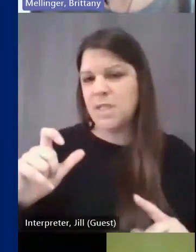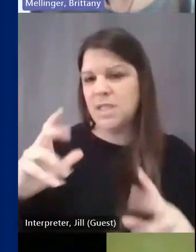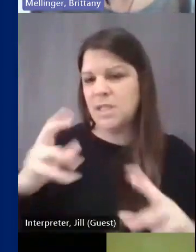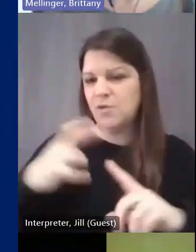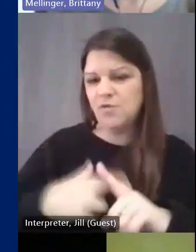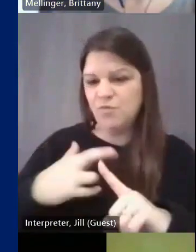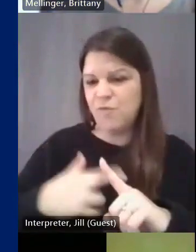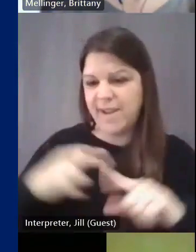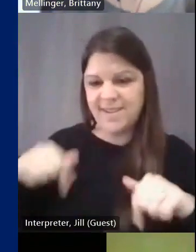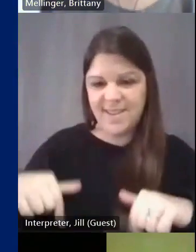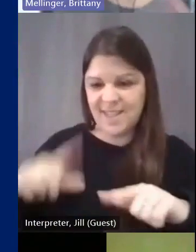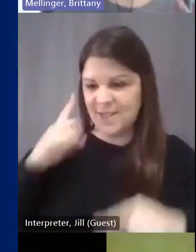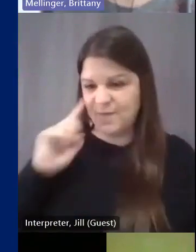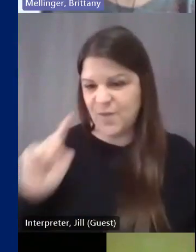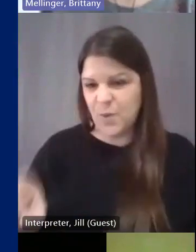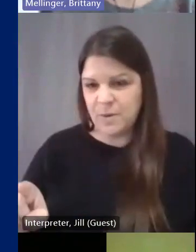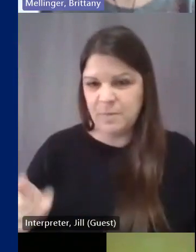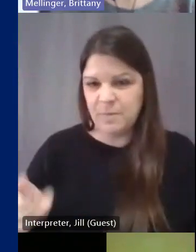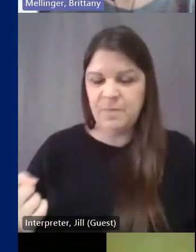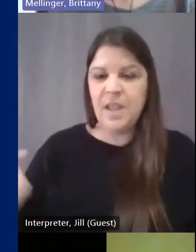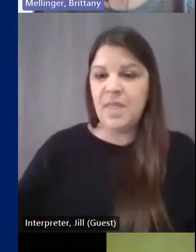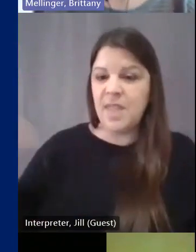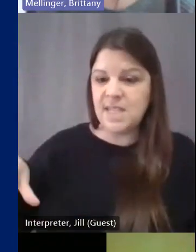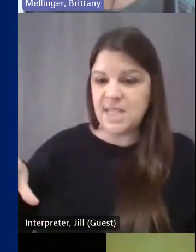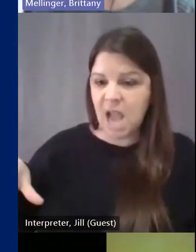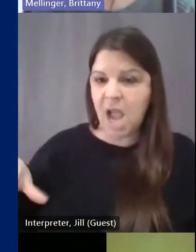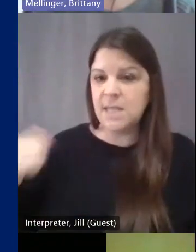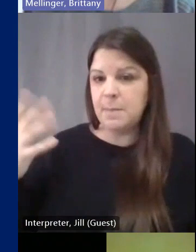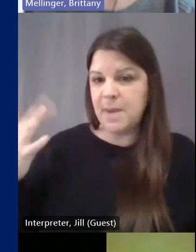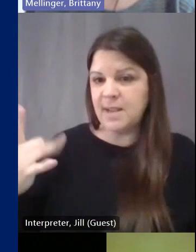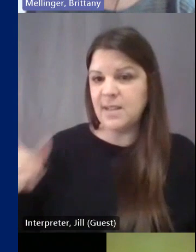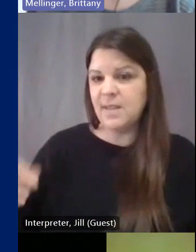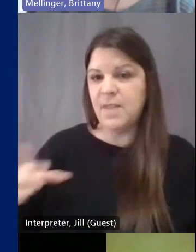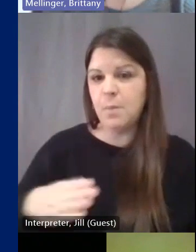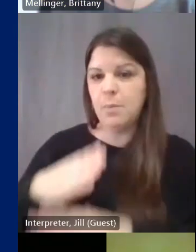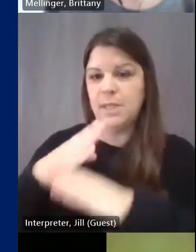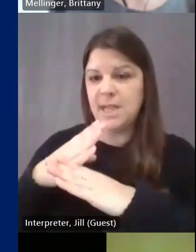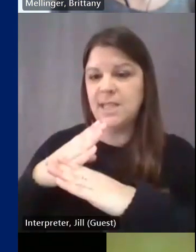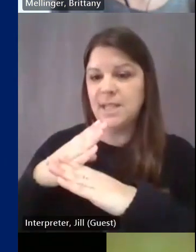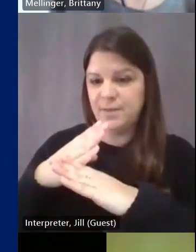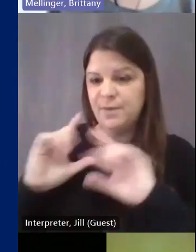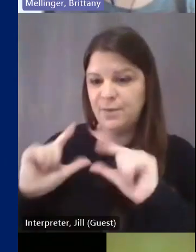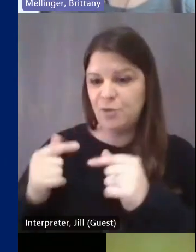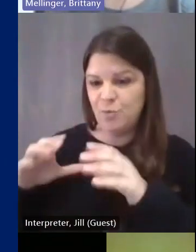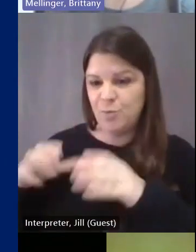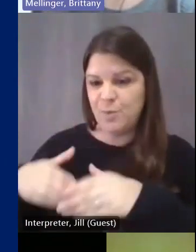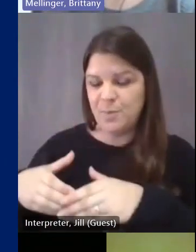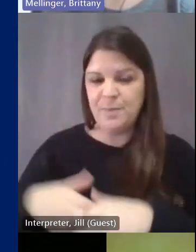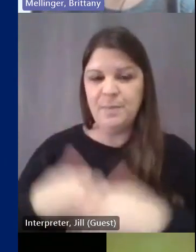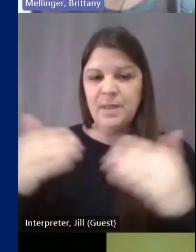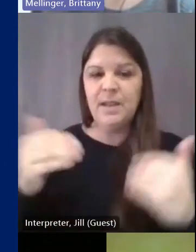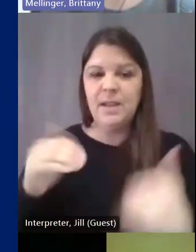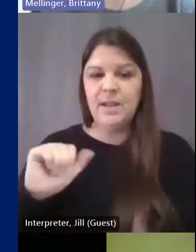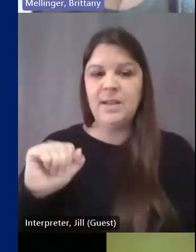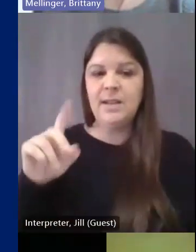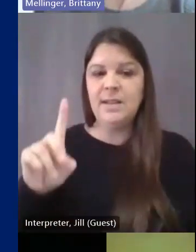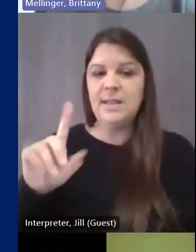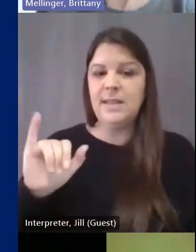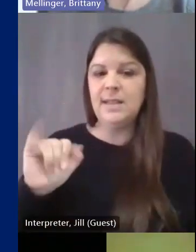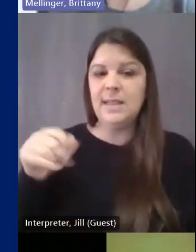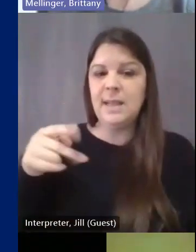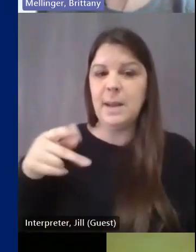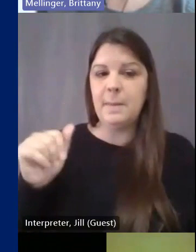you this housing. They've been denied housing because of their protected class. Disparate impact is often